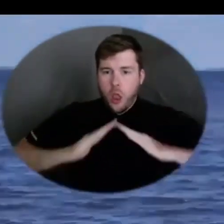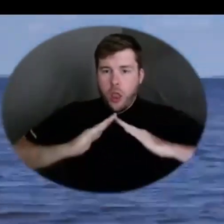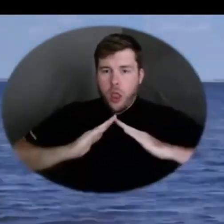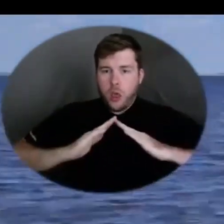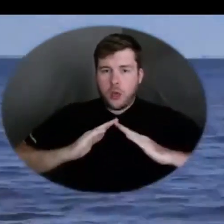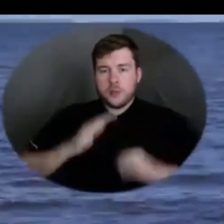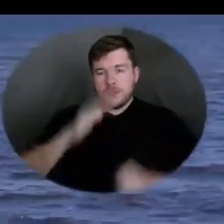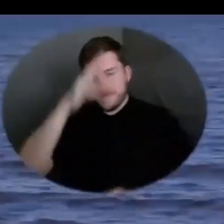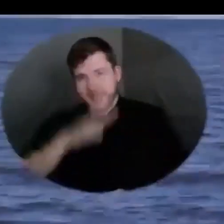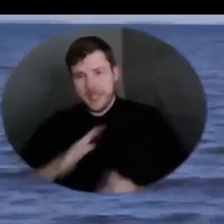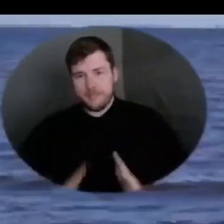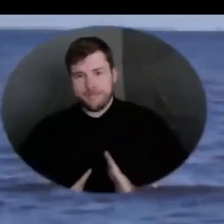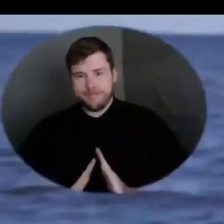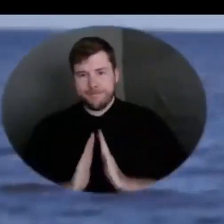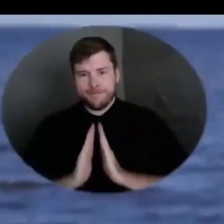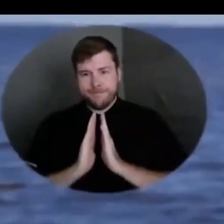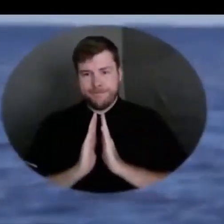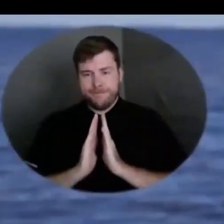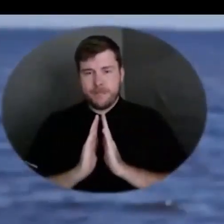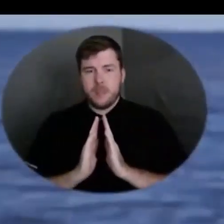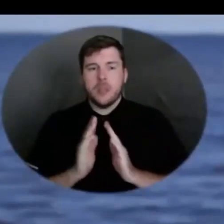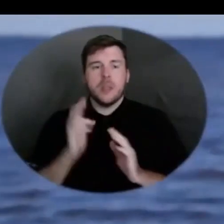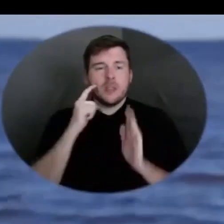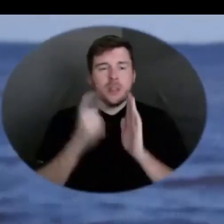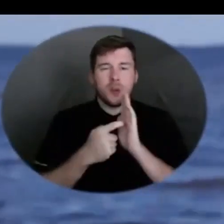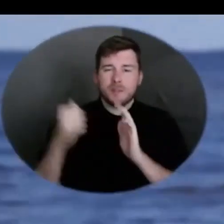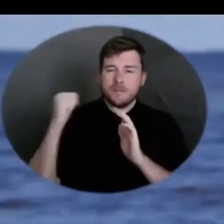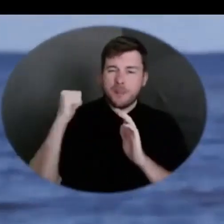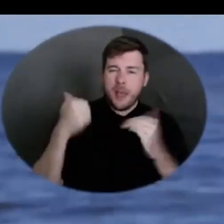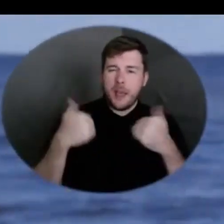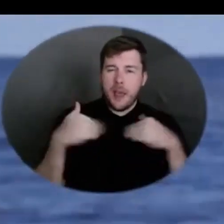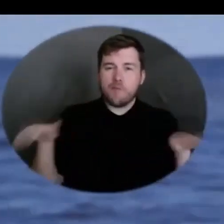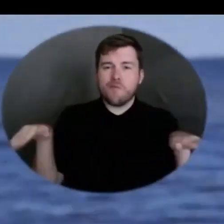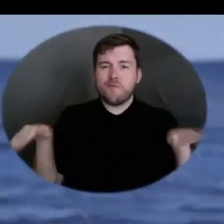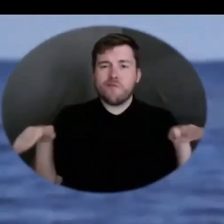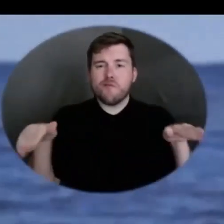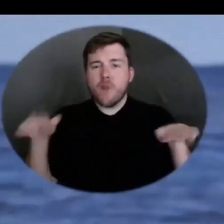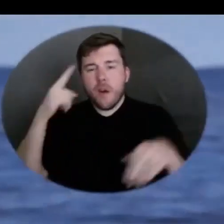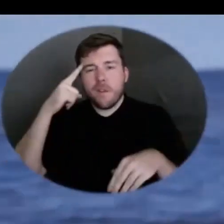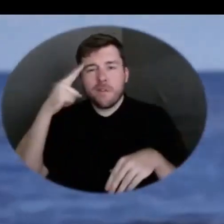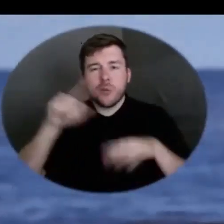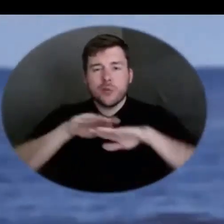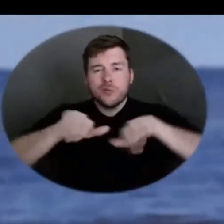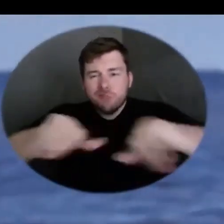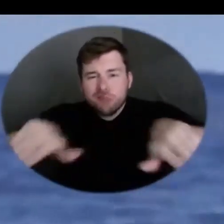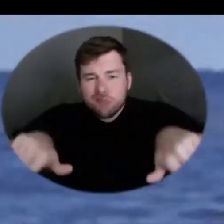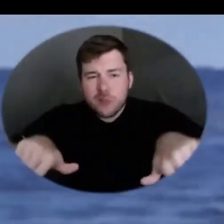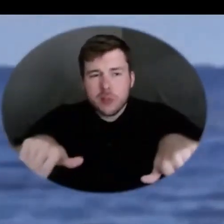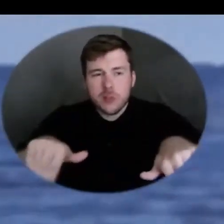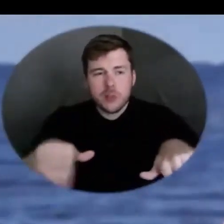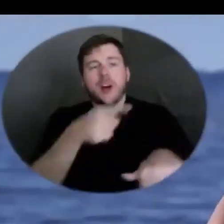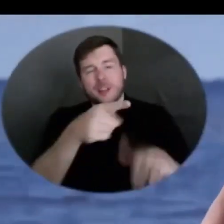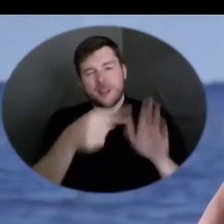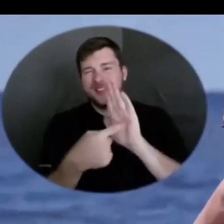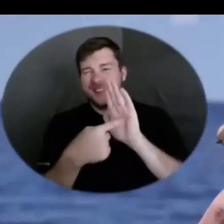pieces here are his little paddlers, and that's what he uses to swim around, capture things like that. And typically he's only,